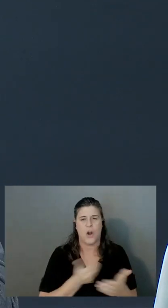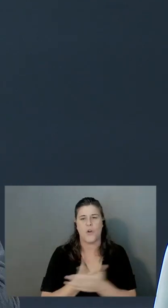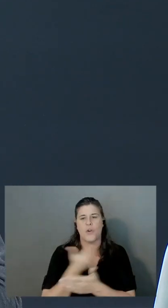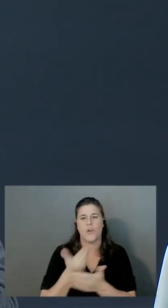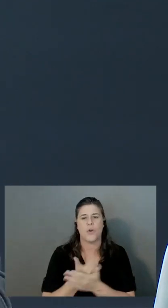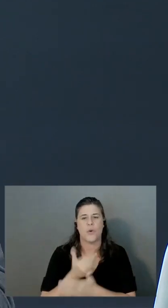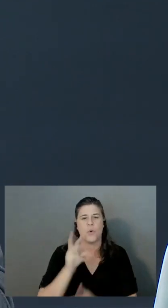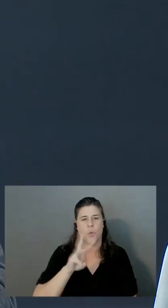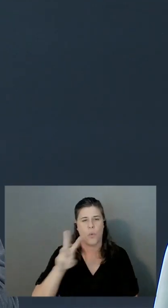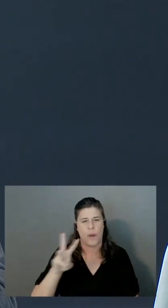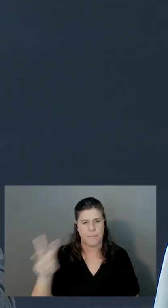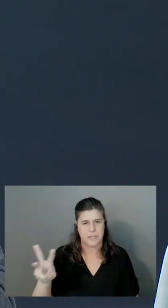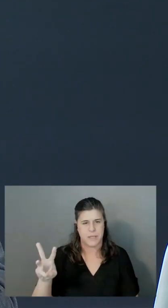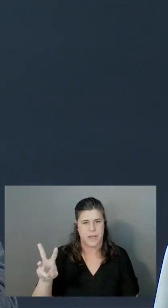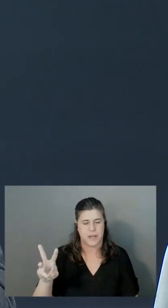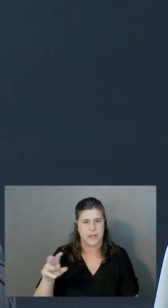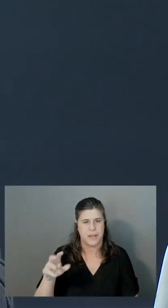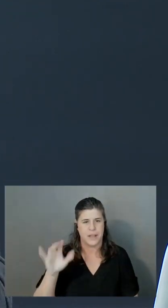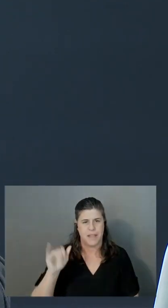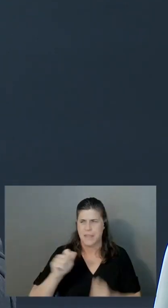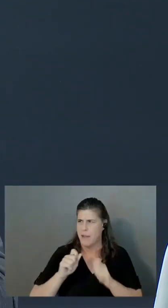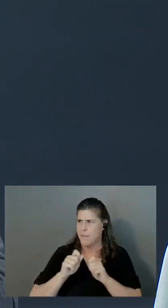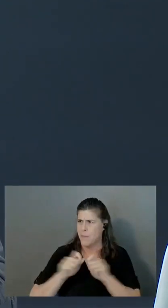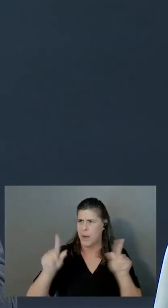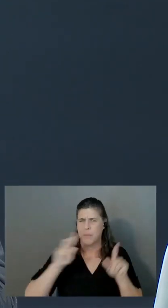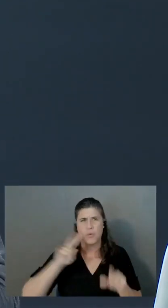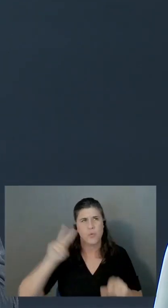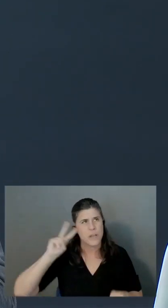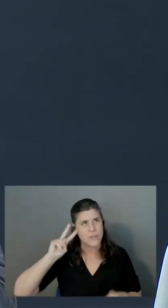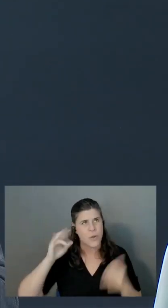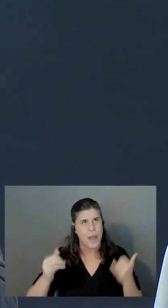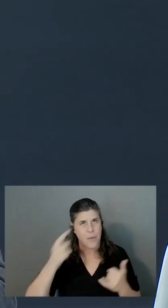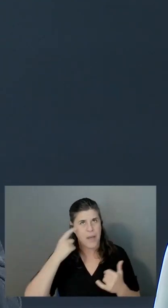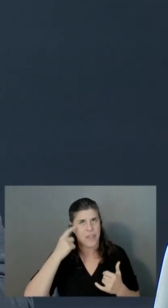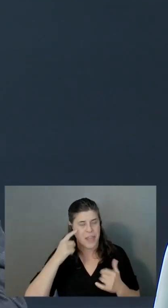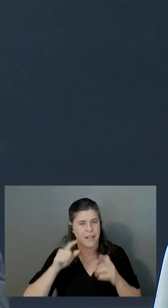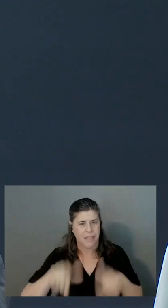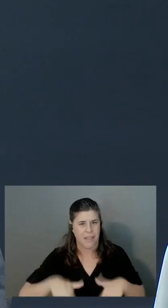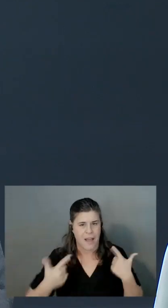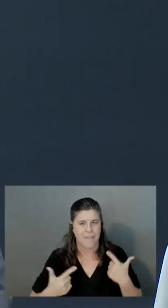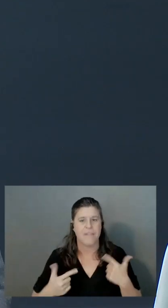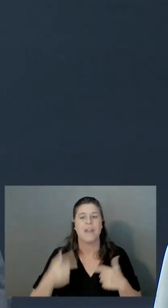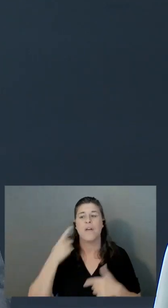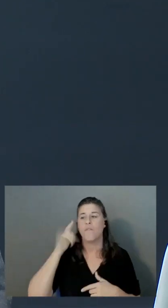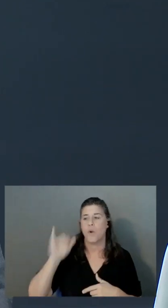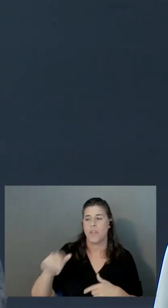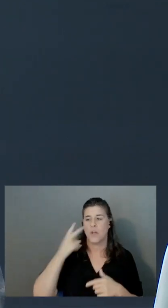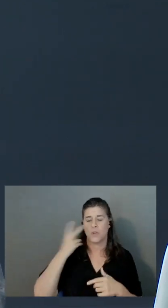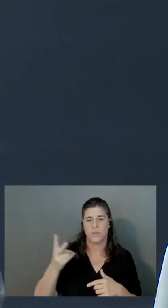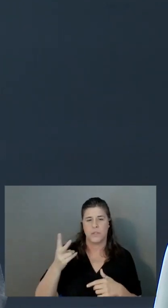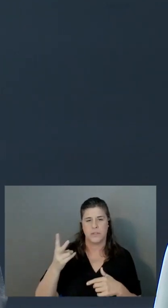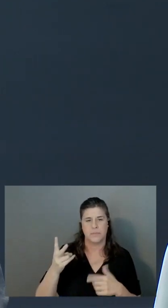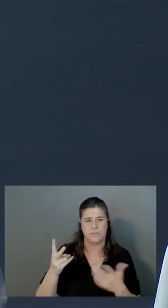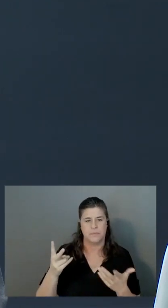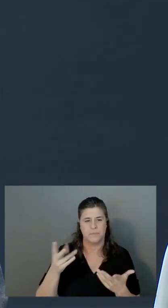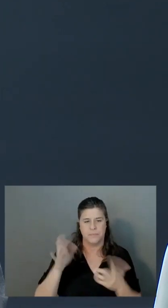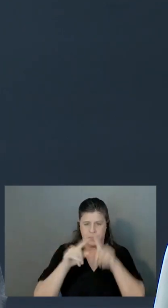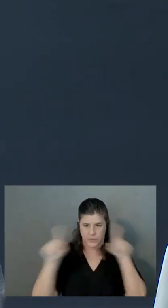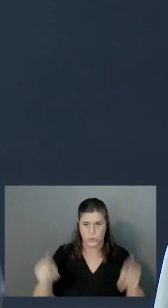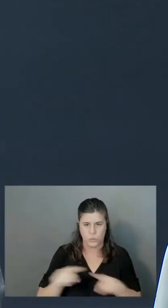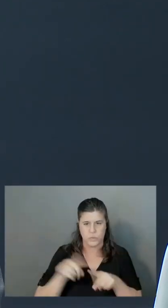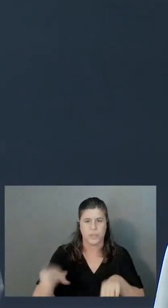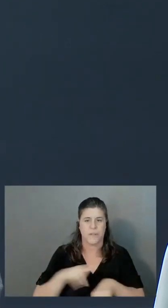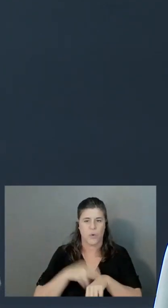that went up 2 days ago, I think now. And in this, you can see in the screen, of course, here,